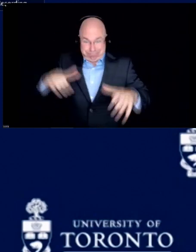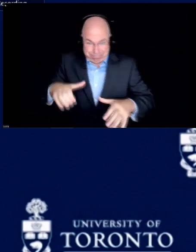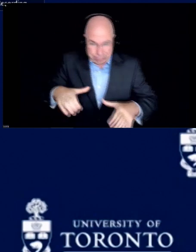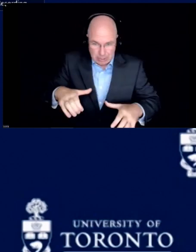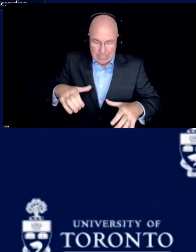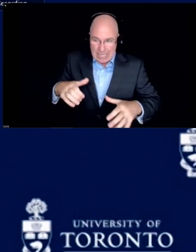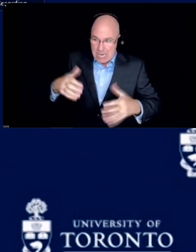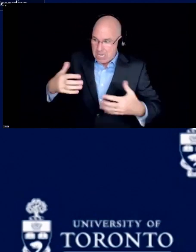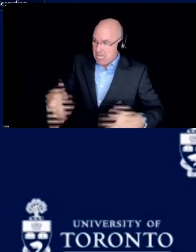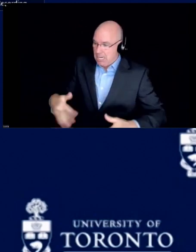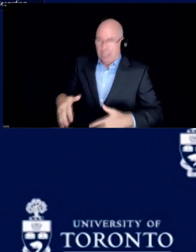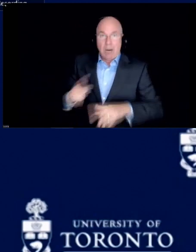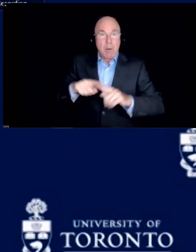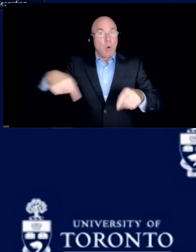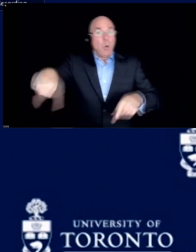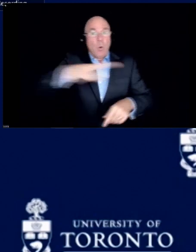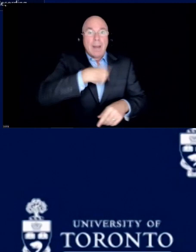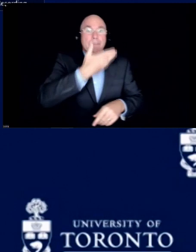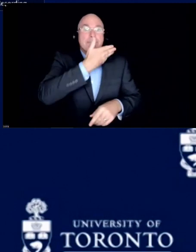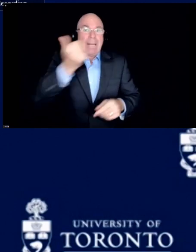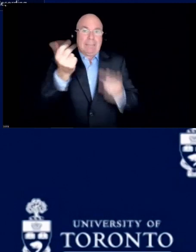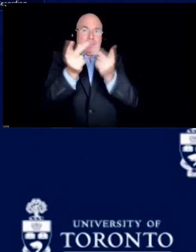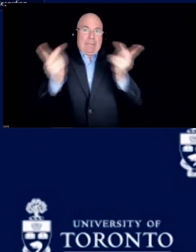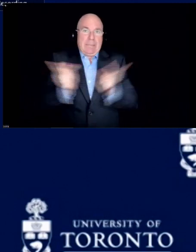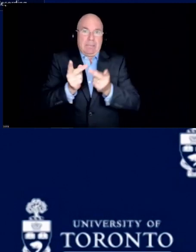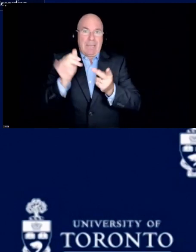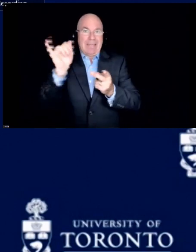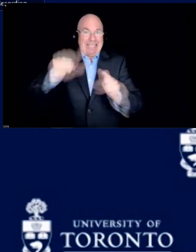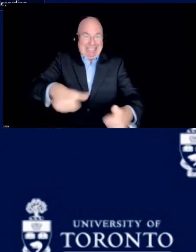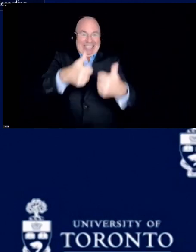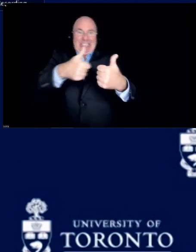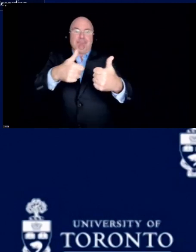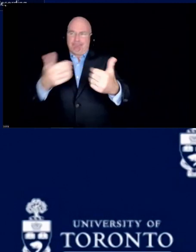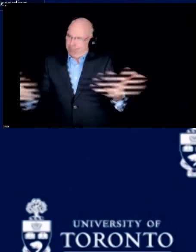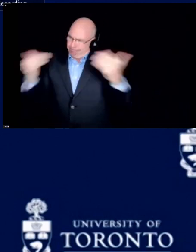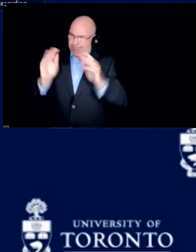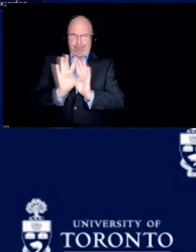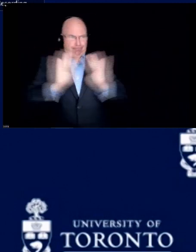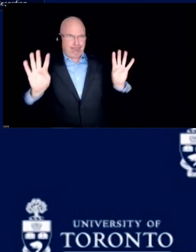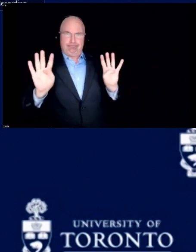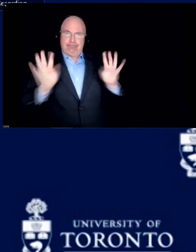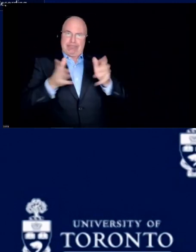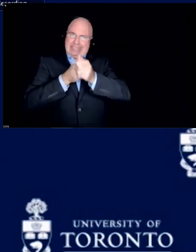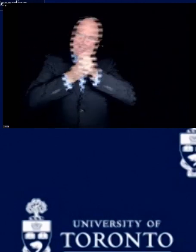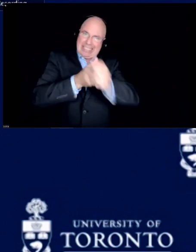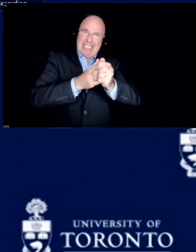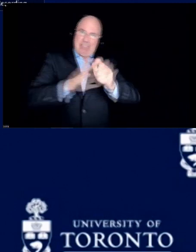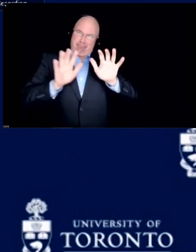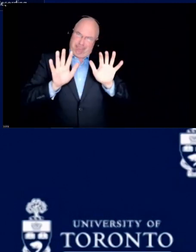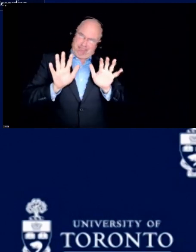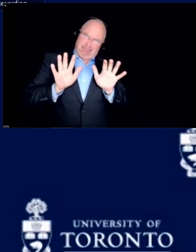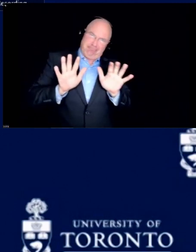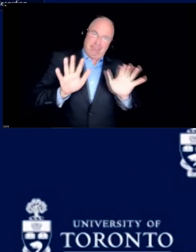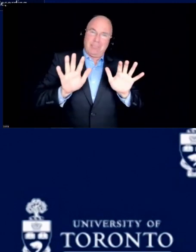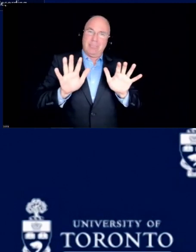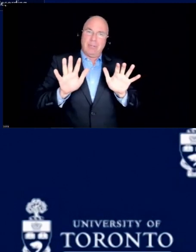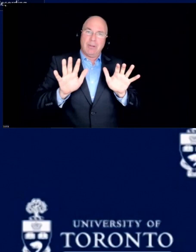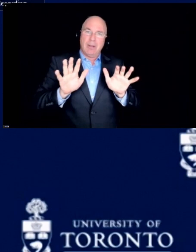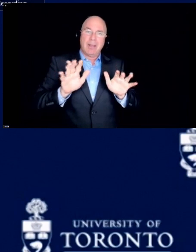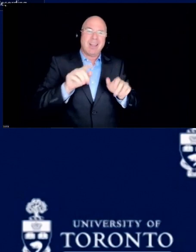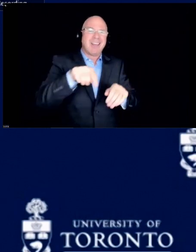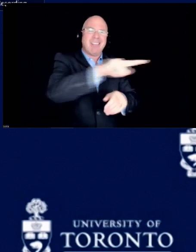are among the most prepared and the best positioned to surmount the challenges, to lead and to address the debilitating importance of